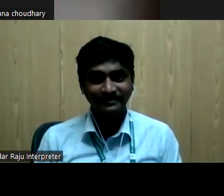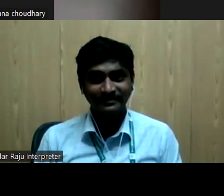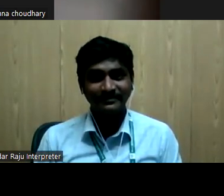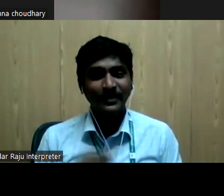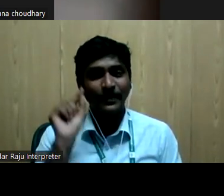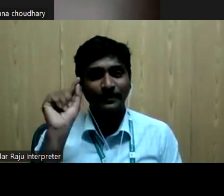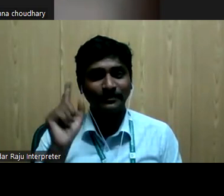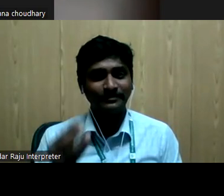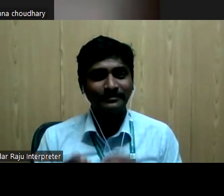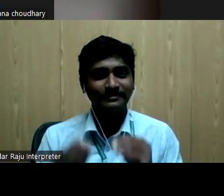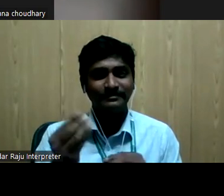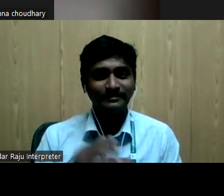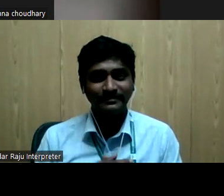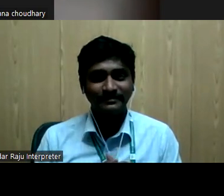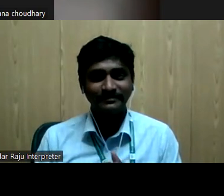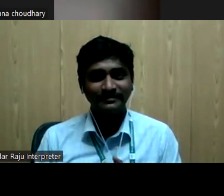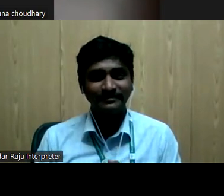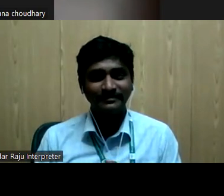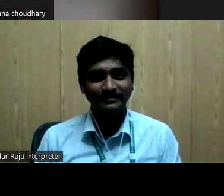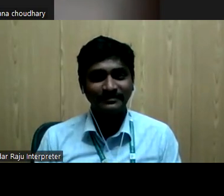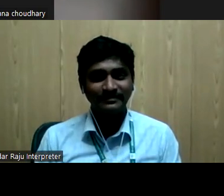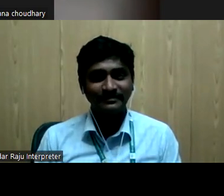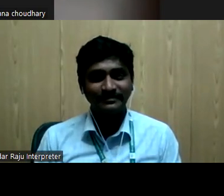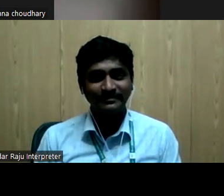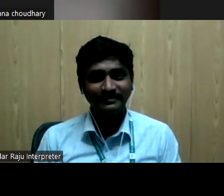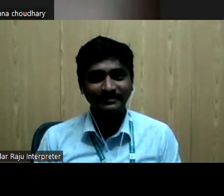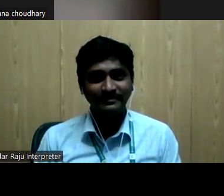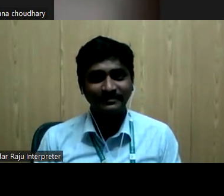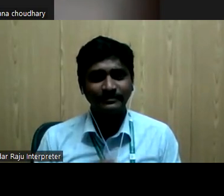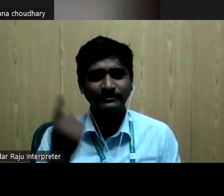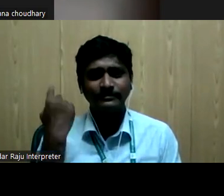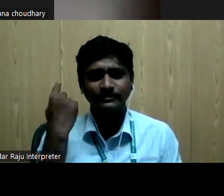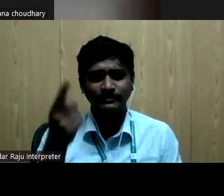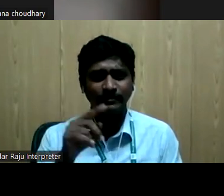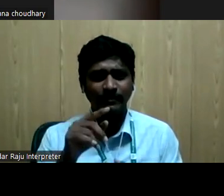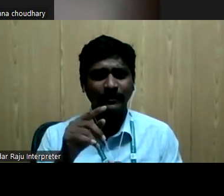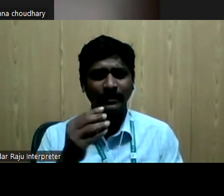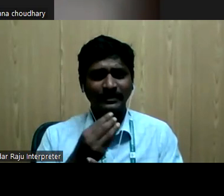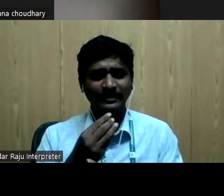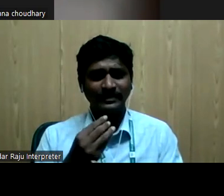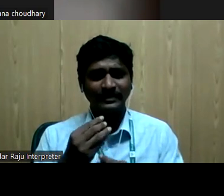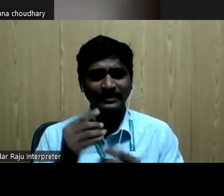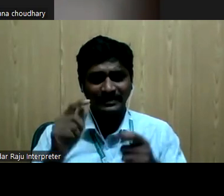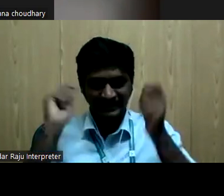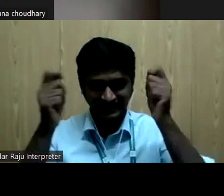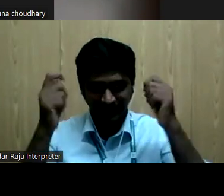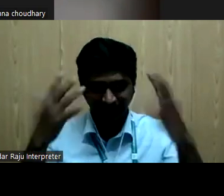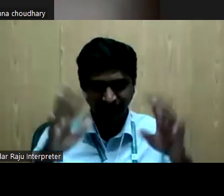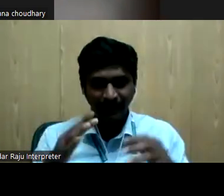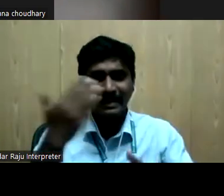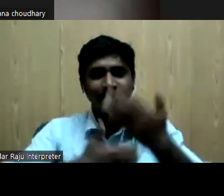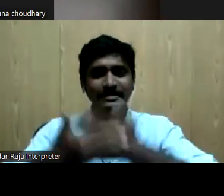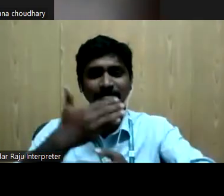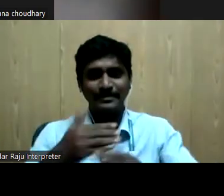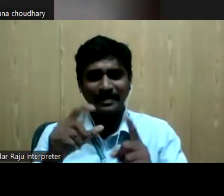One point I missed is not about the carers. You know, we recently celebrated International World Disability Day on 3rd